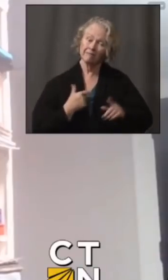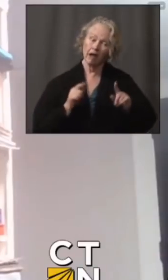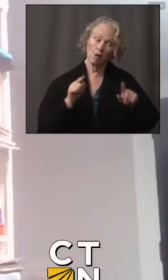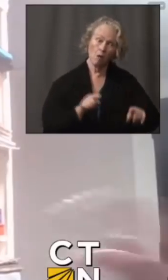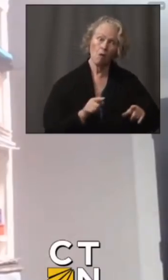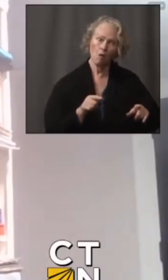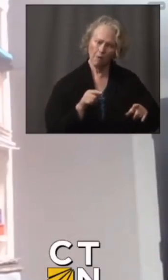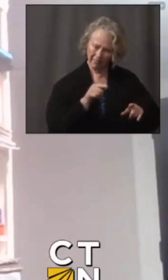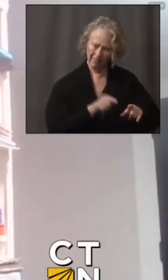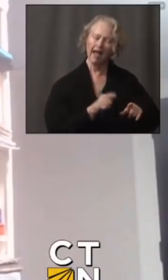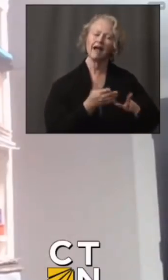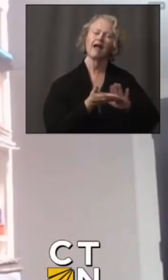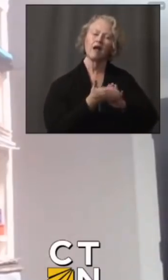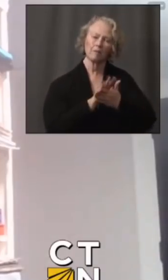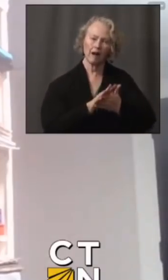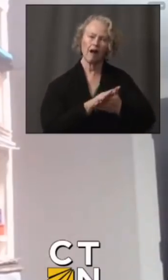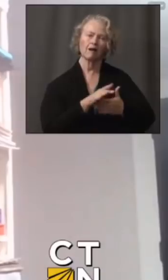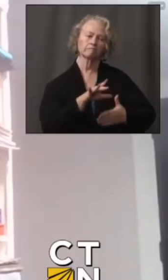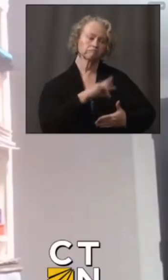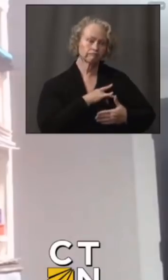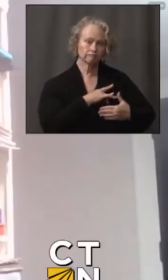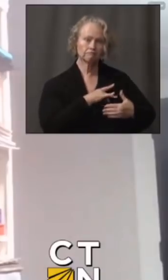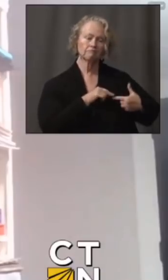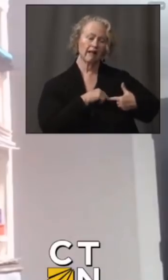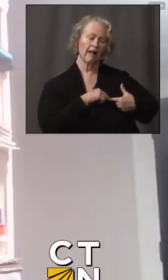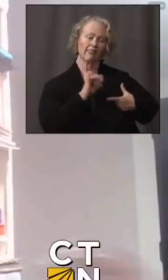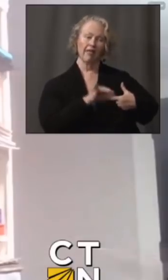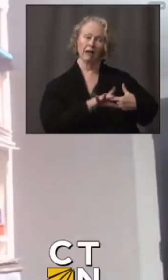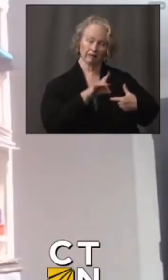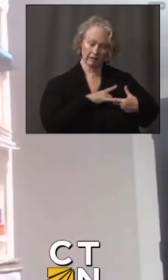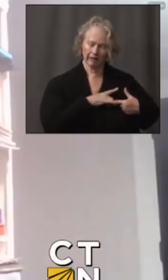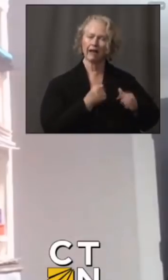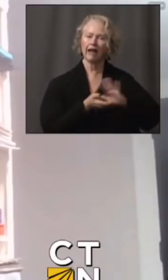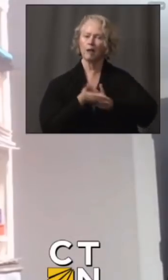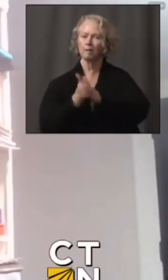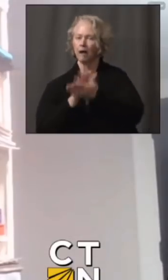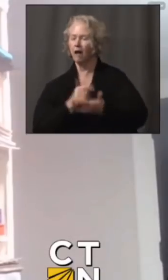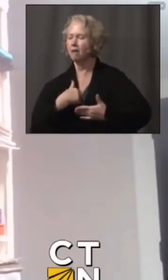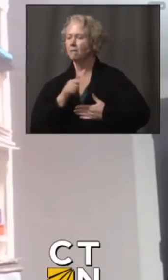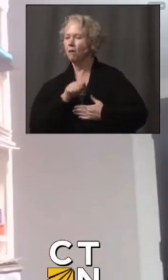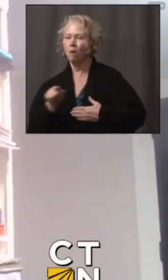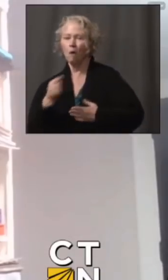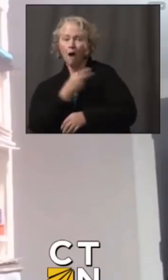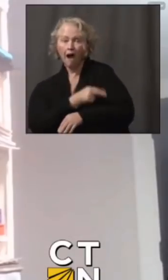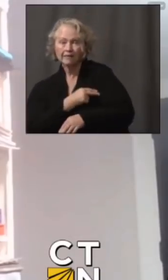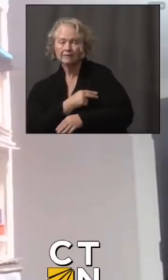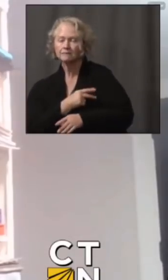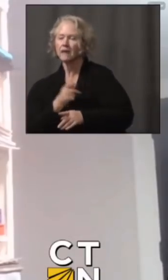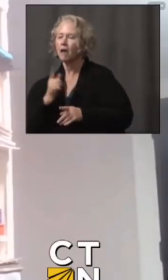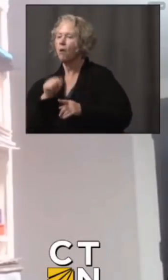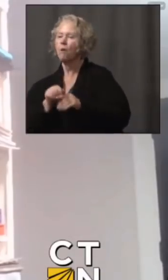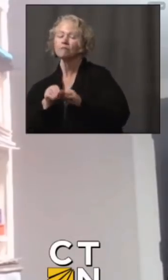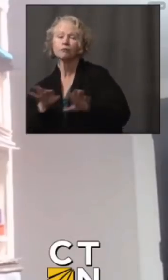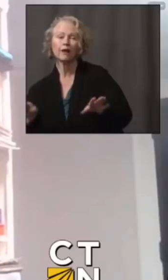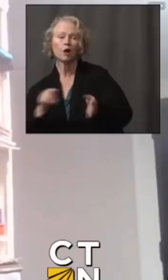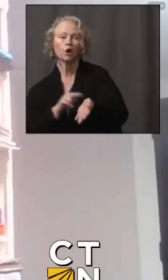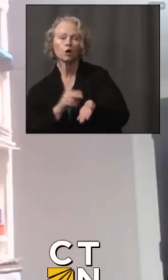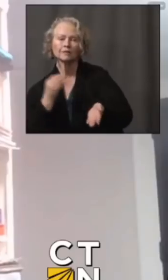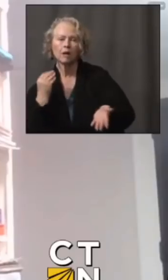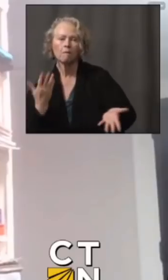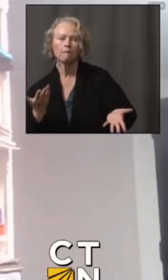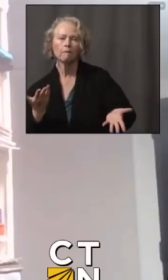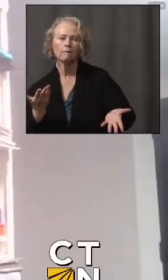those infections do translate into hospitalizations. They translate into cases in the nursing home. And so